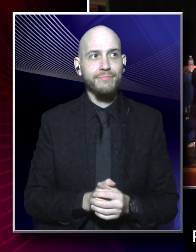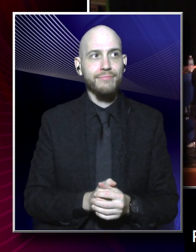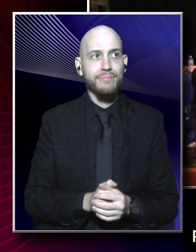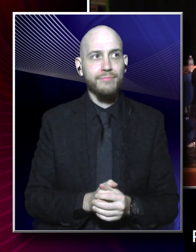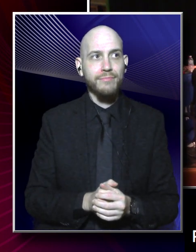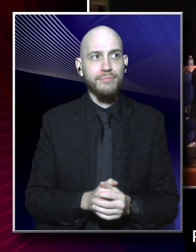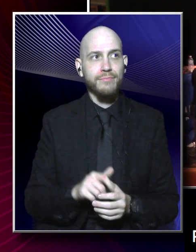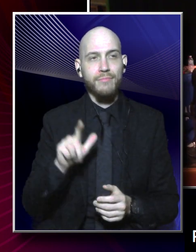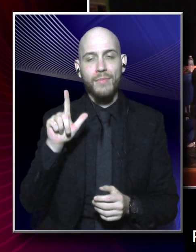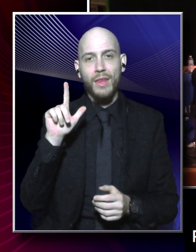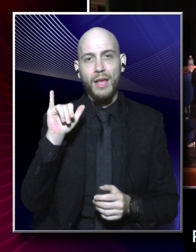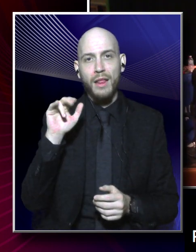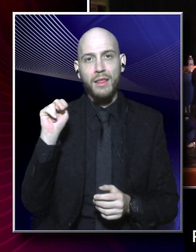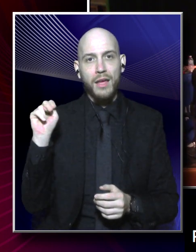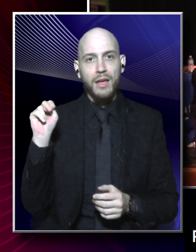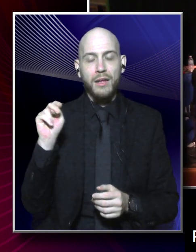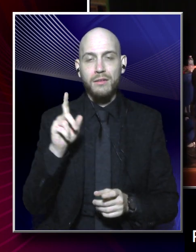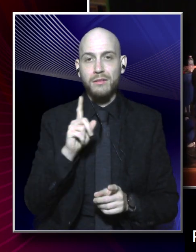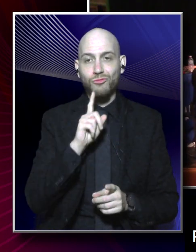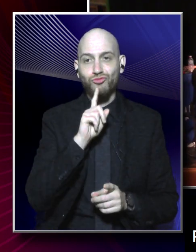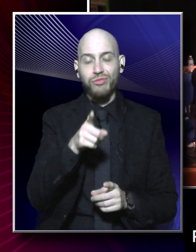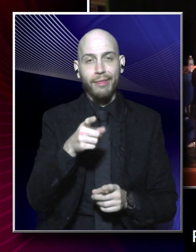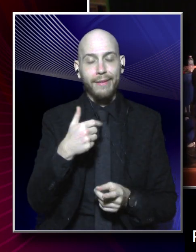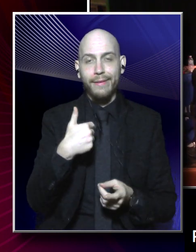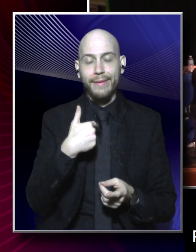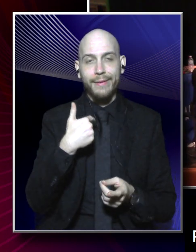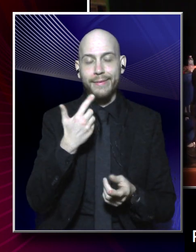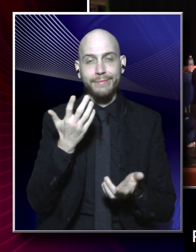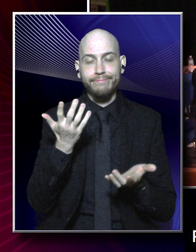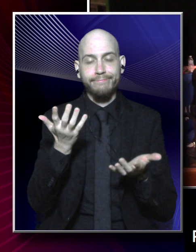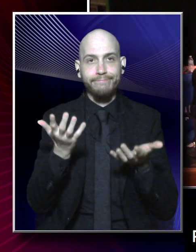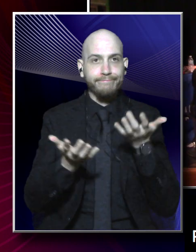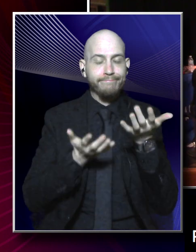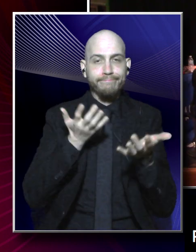I really am tossed.